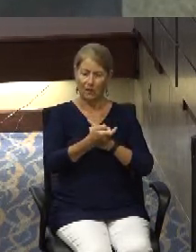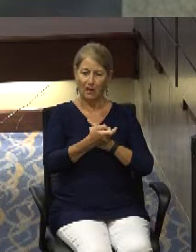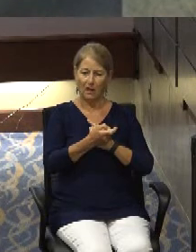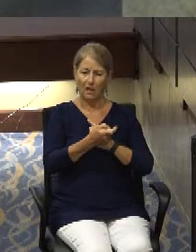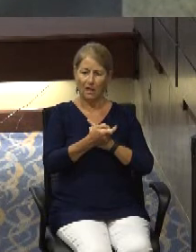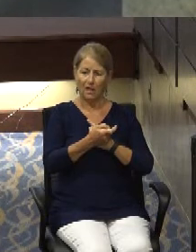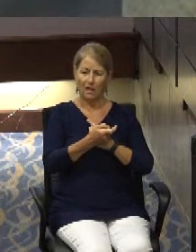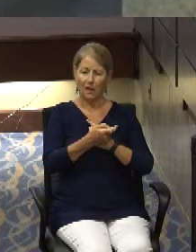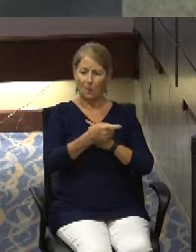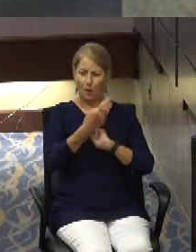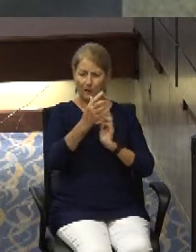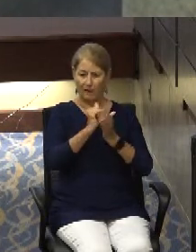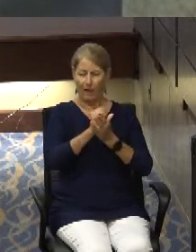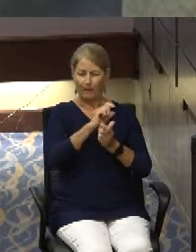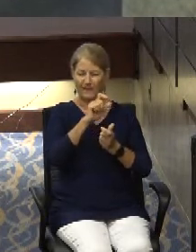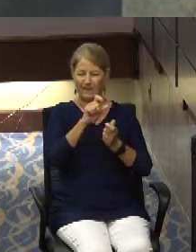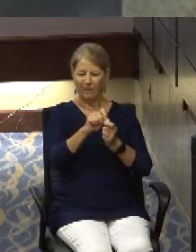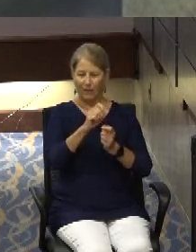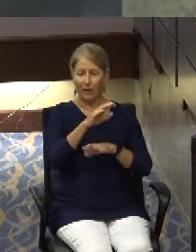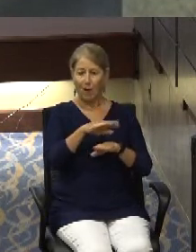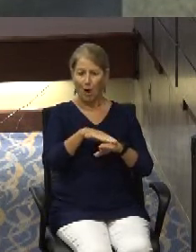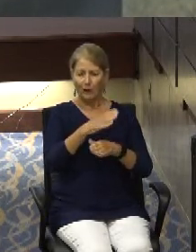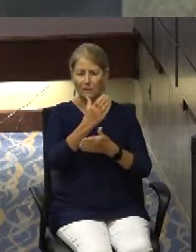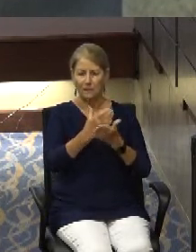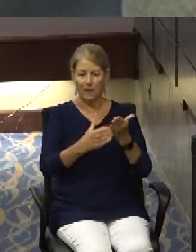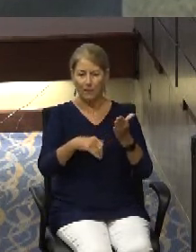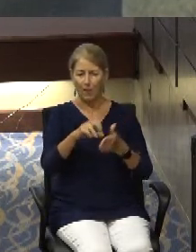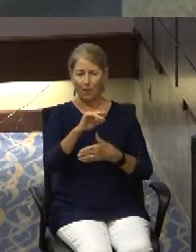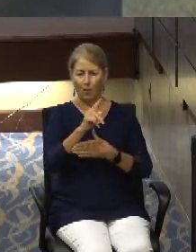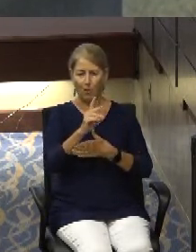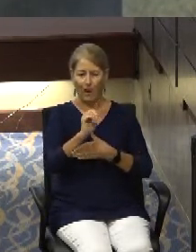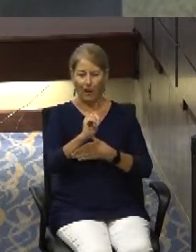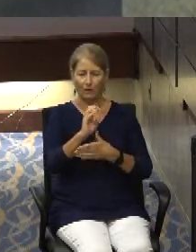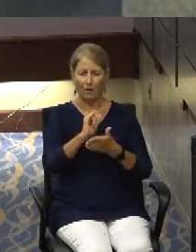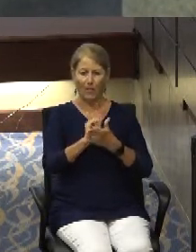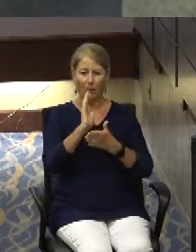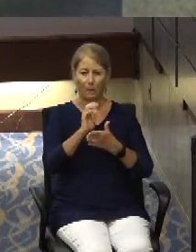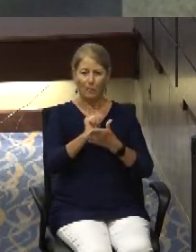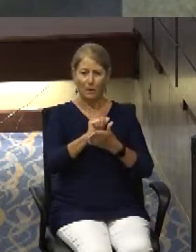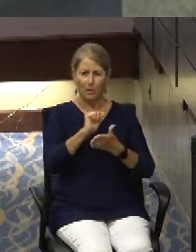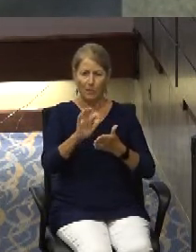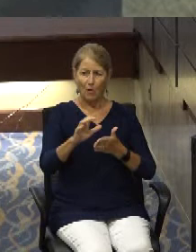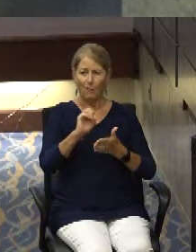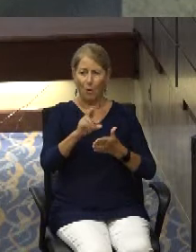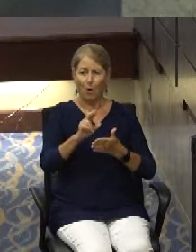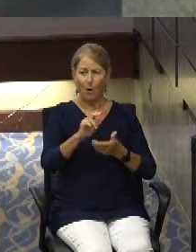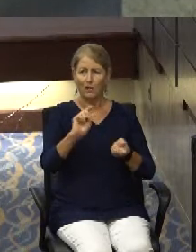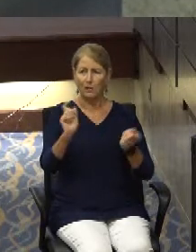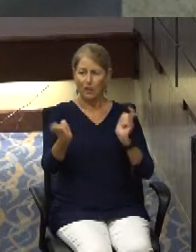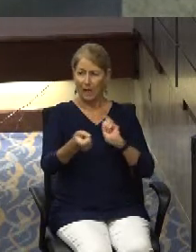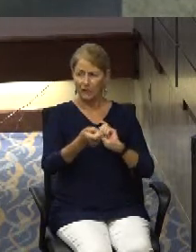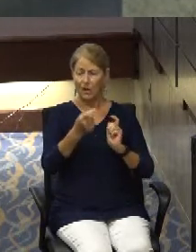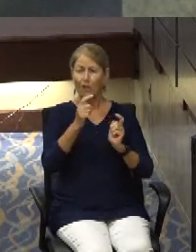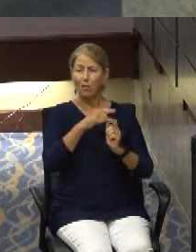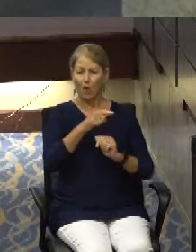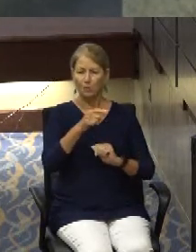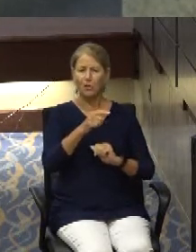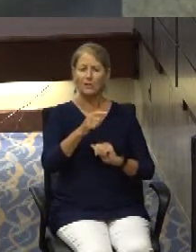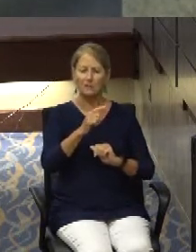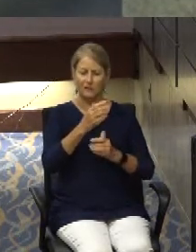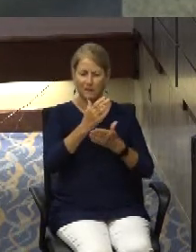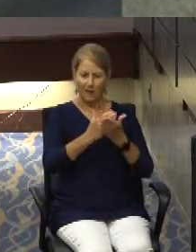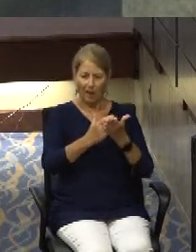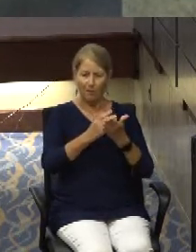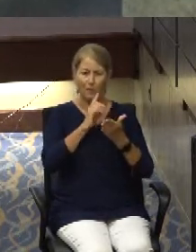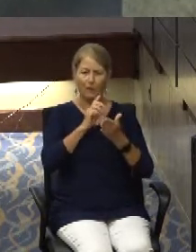the ones that are specifically on some of these routes that are going to be removed or pretty significantly altered, I think those will be some that we can really target. Hopefully